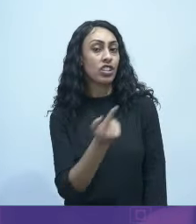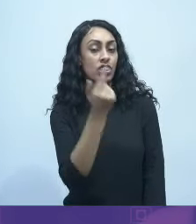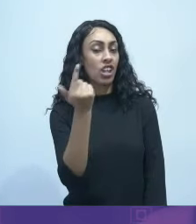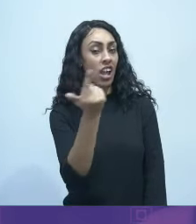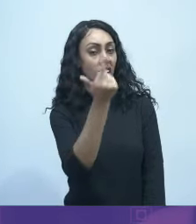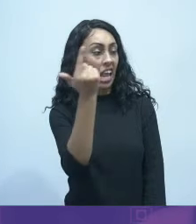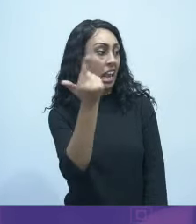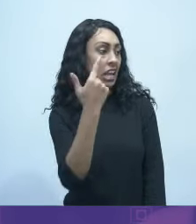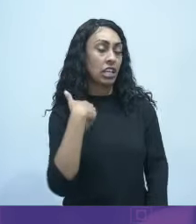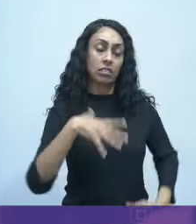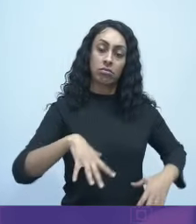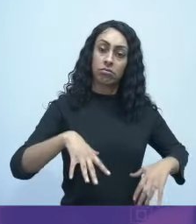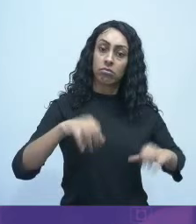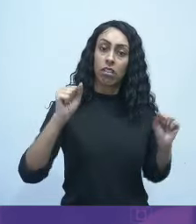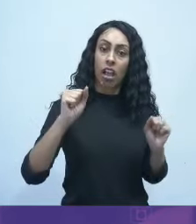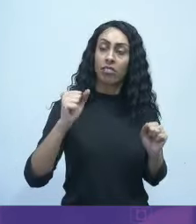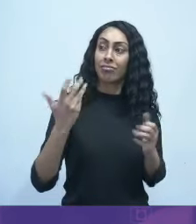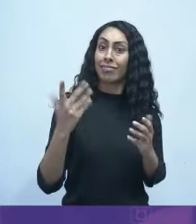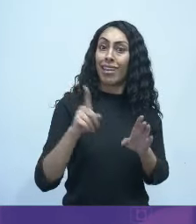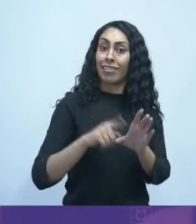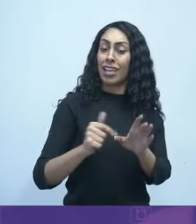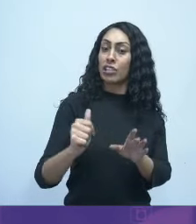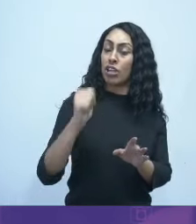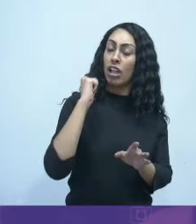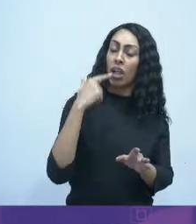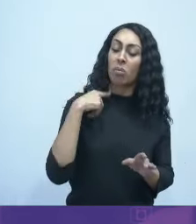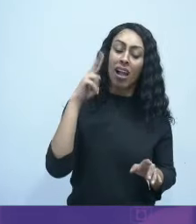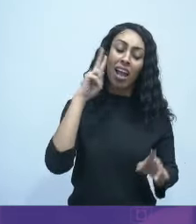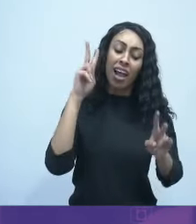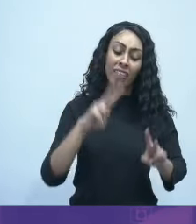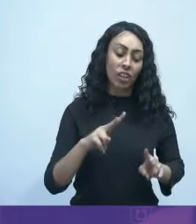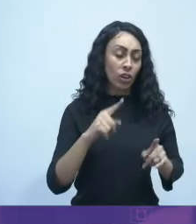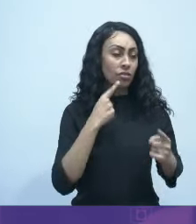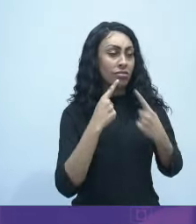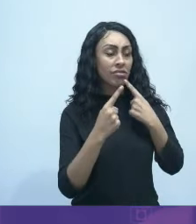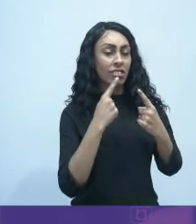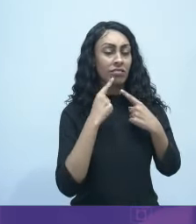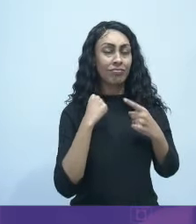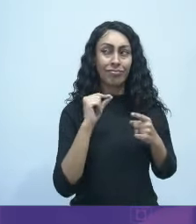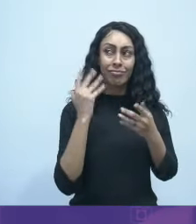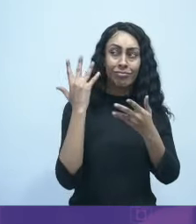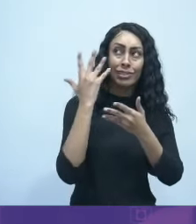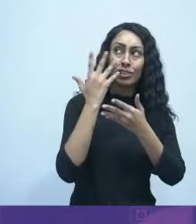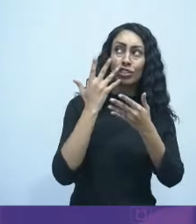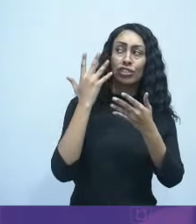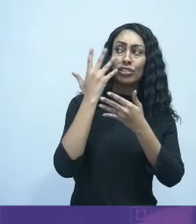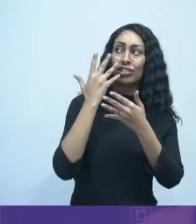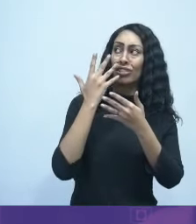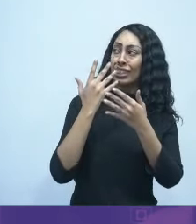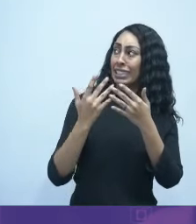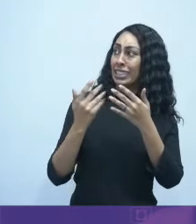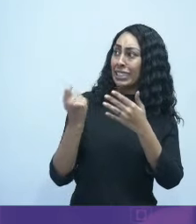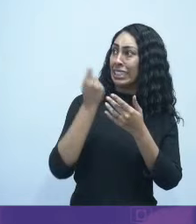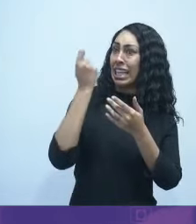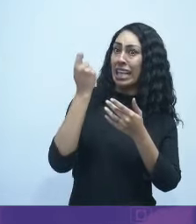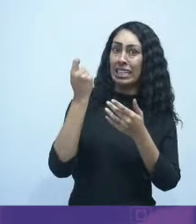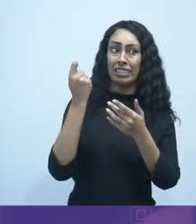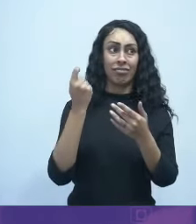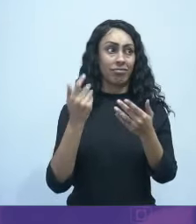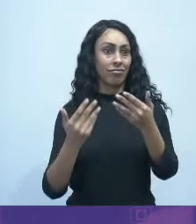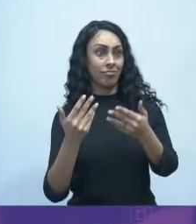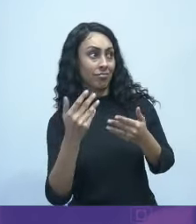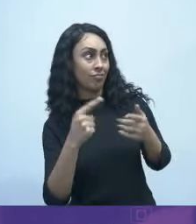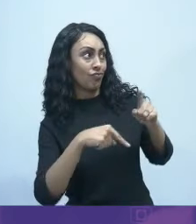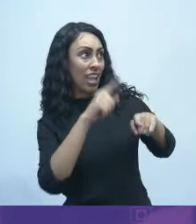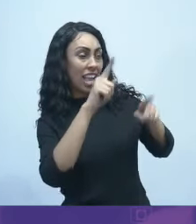journey, why we started it. About 10 years ago, we looked at our data. We were concerned about the success rates for our disabled students, and we were concerned about the number